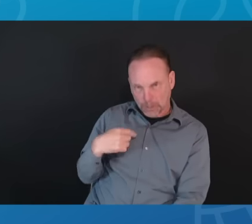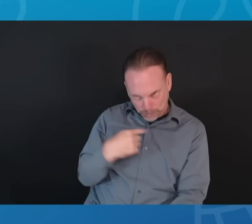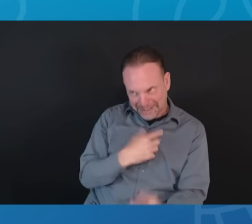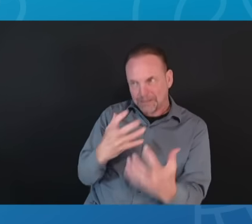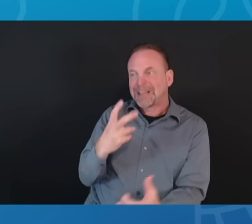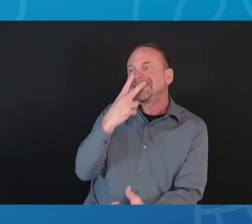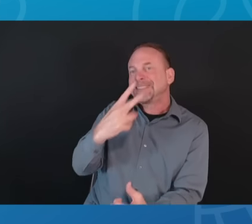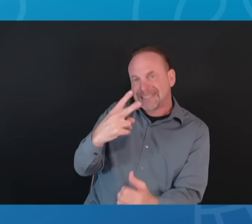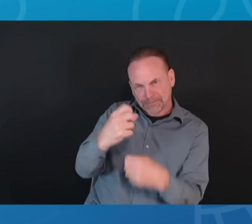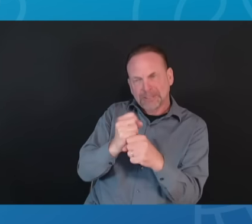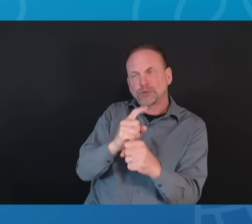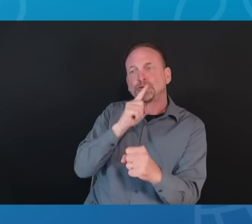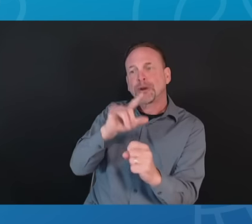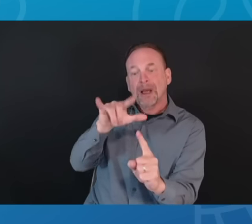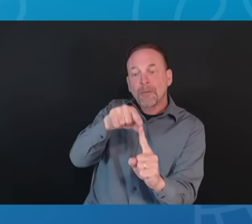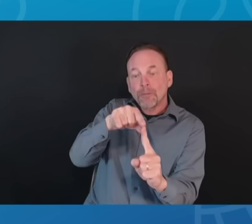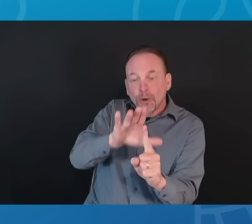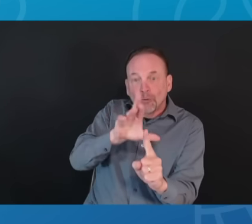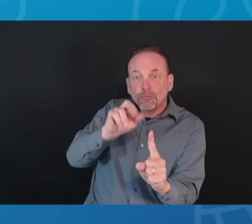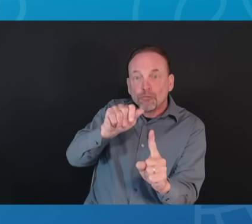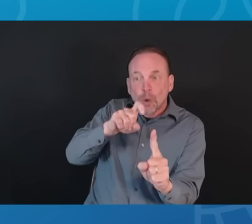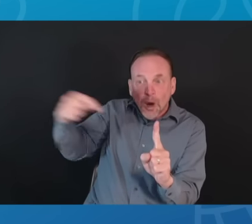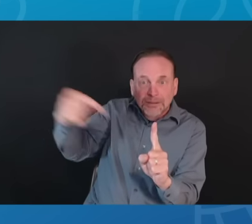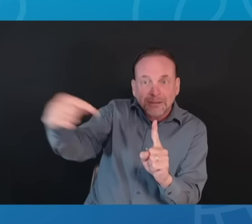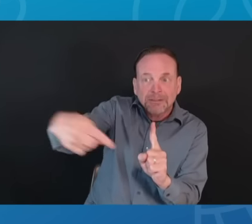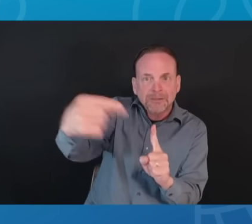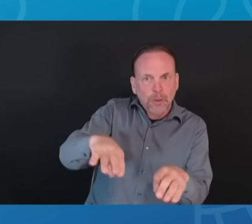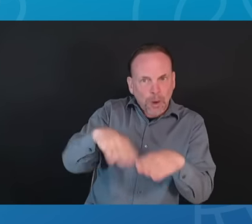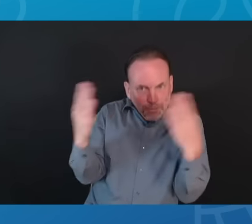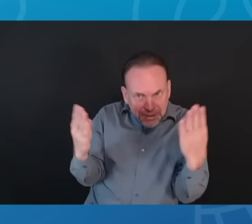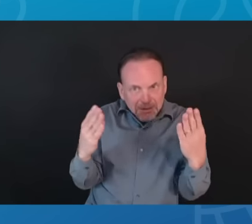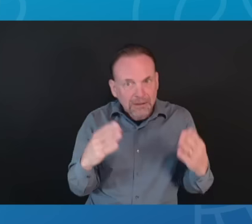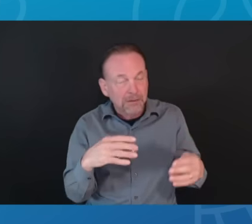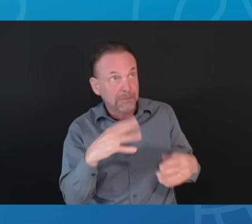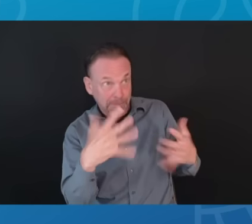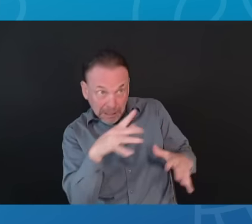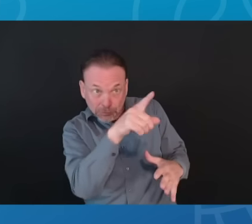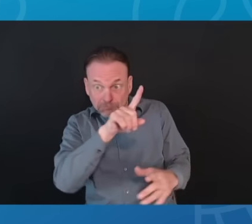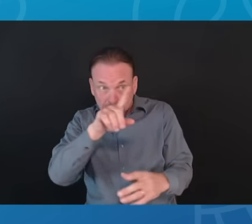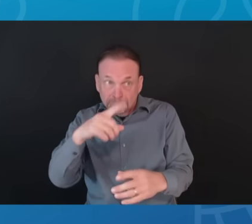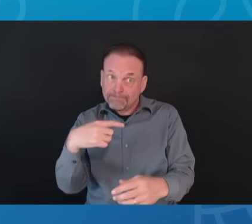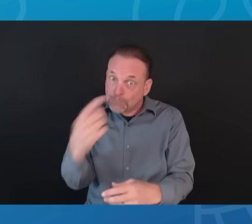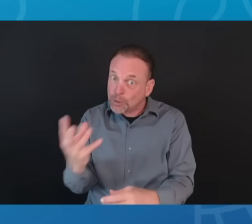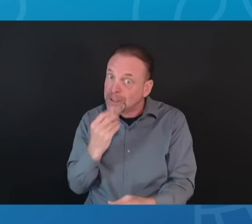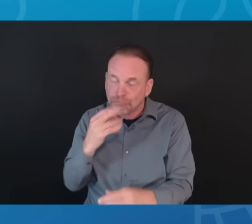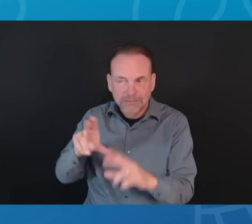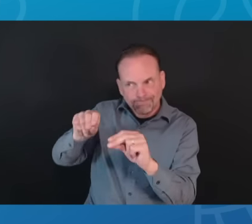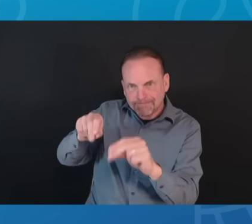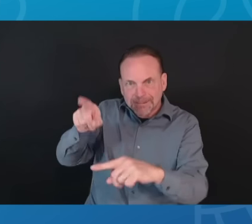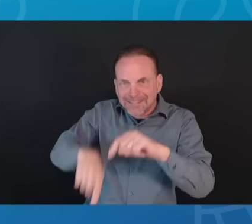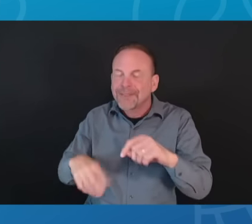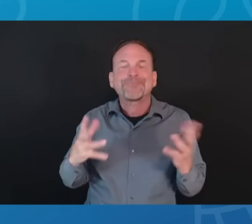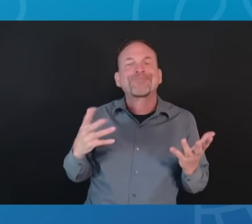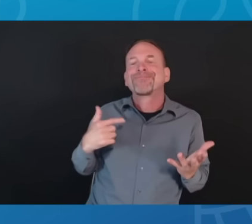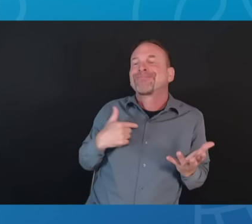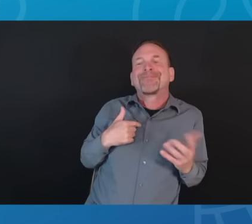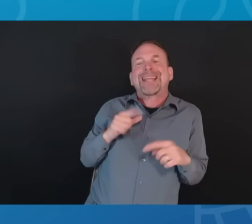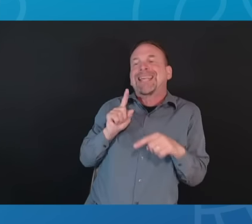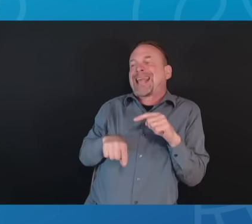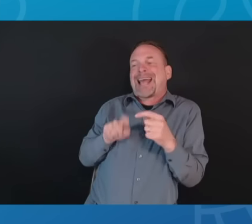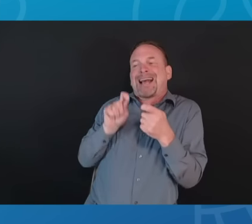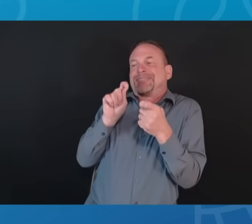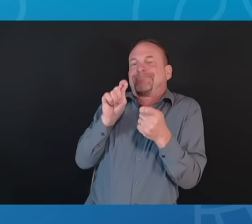not going to speak to that strike. We may have made clear to them, even why not? Just going back before that specific strike, we have made clear that we